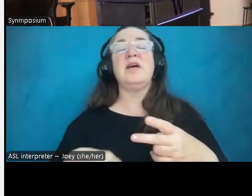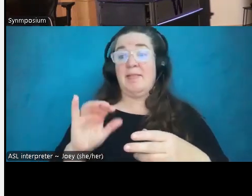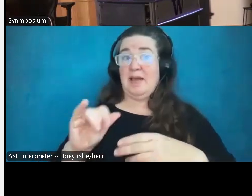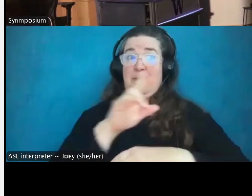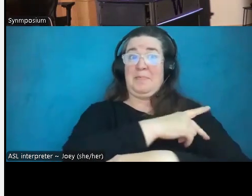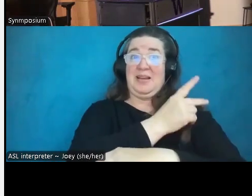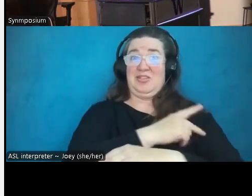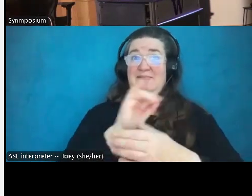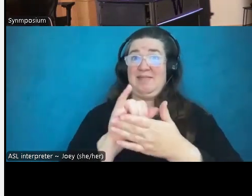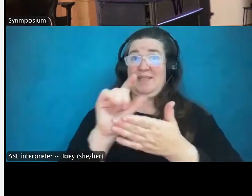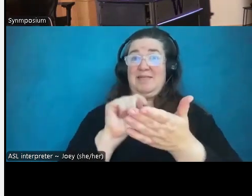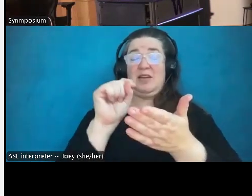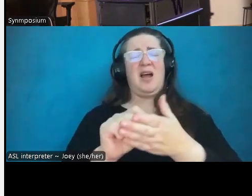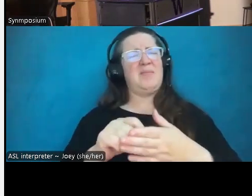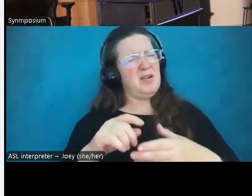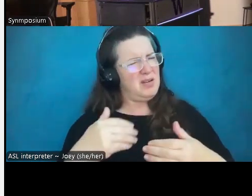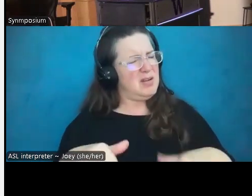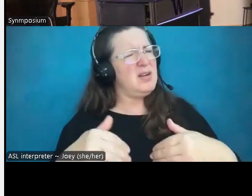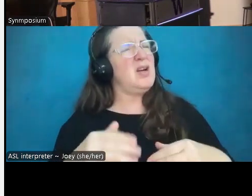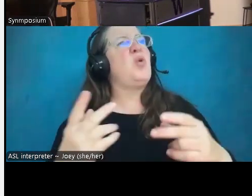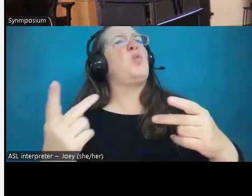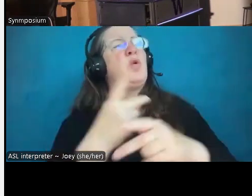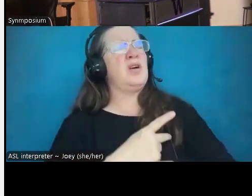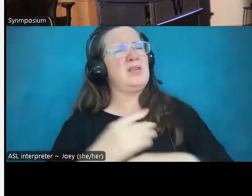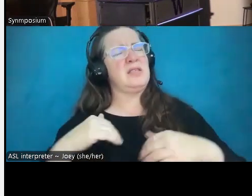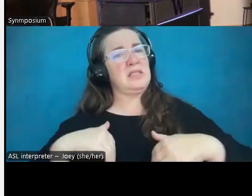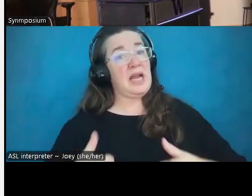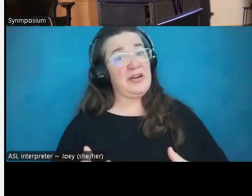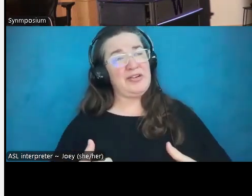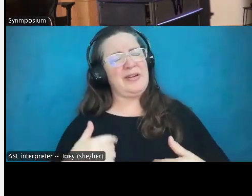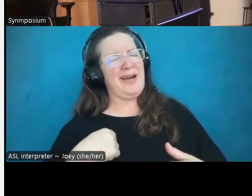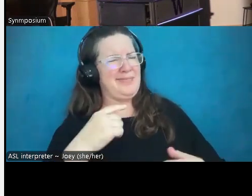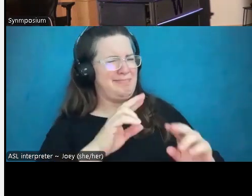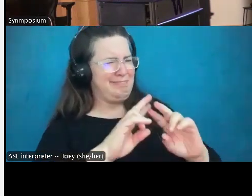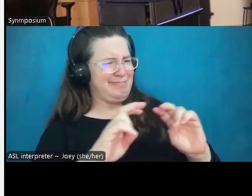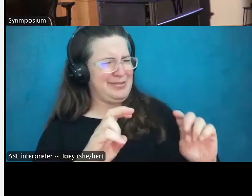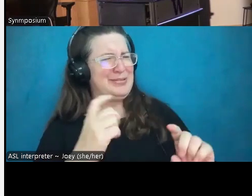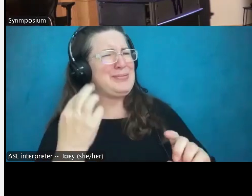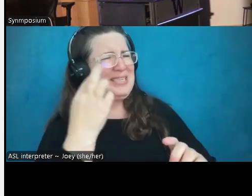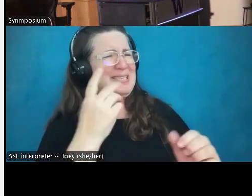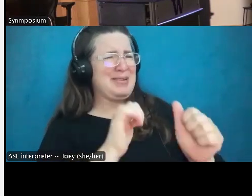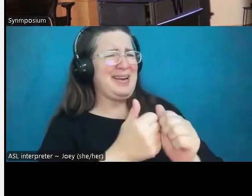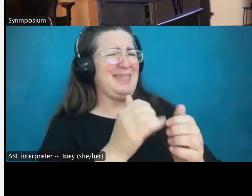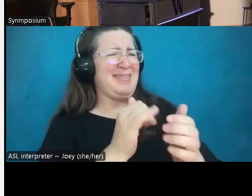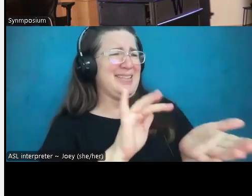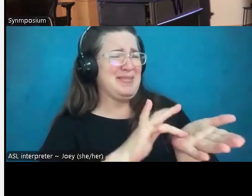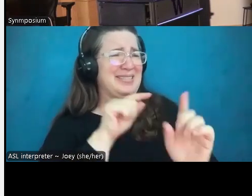tired all the time, way worse than it used to be. I'm like, yeah, there's a reason for that. So don't neglect to look at their medicines.